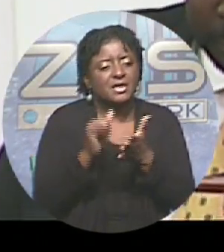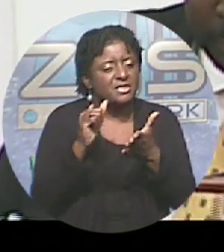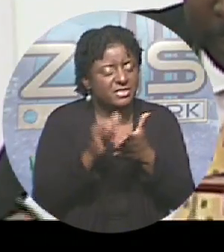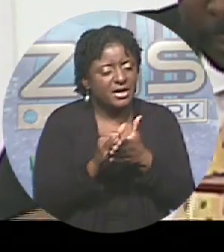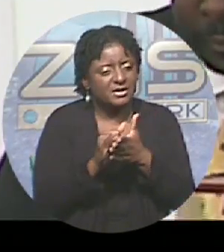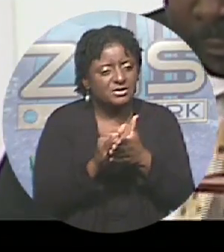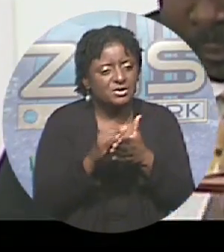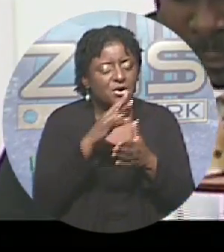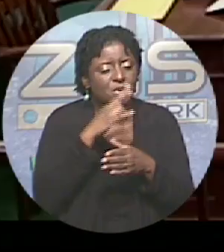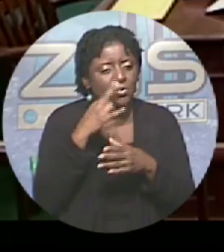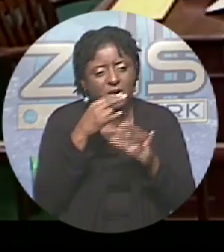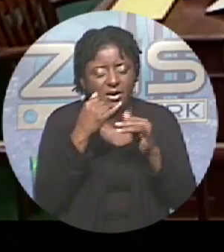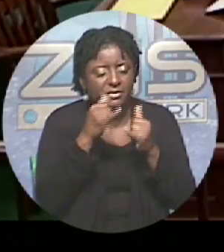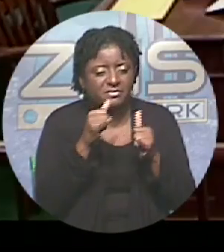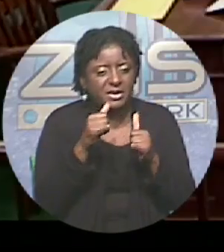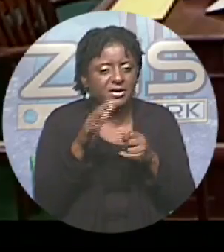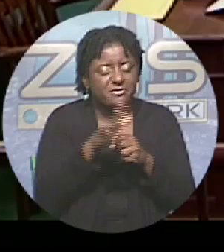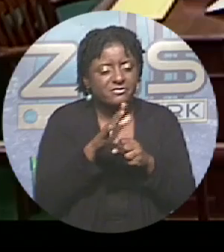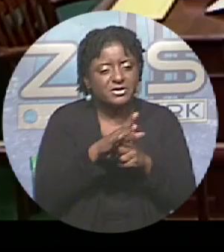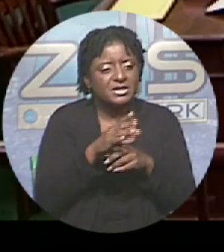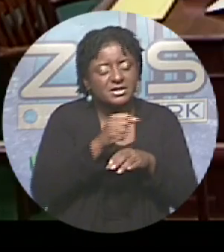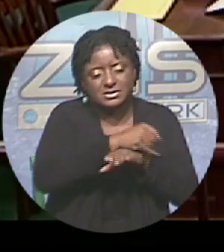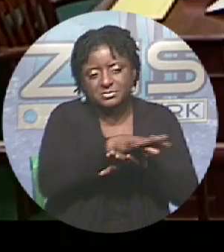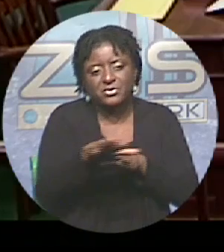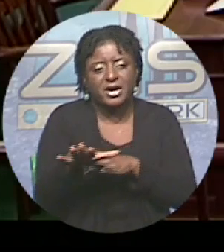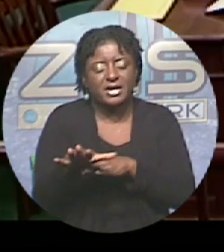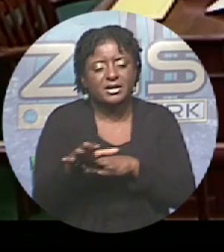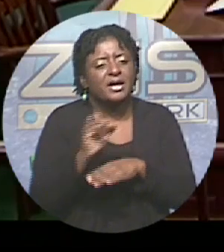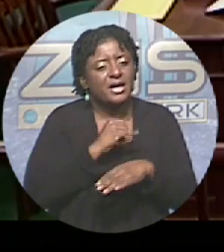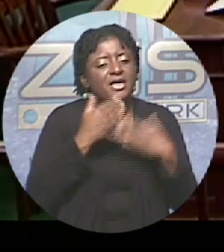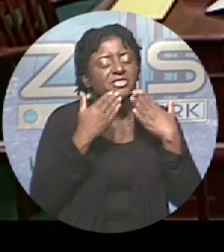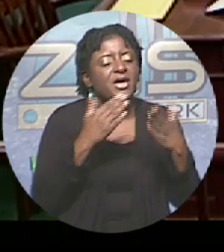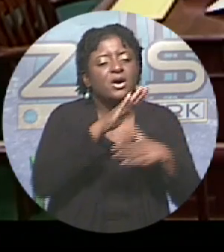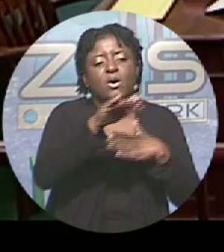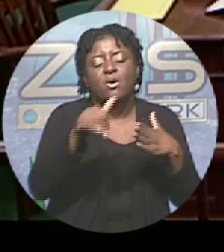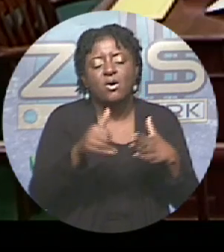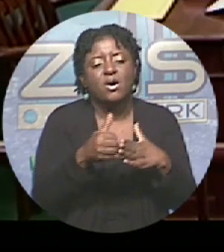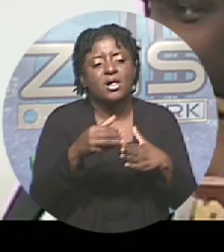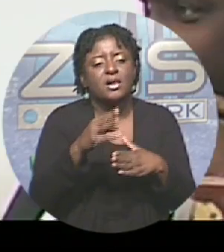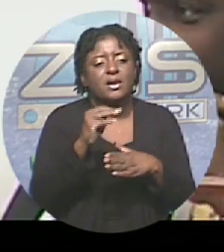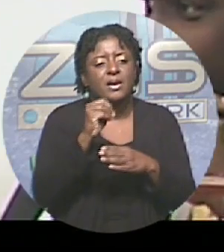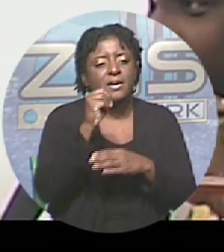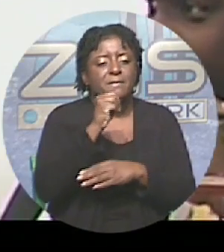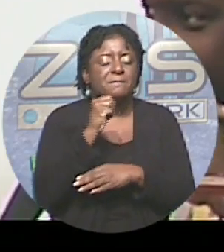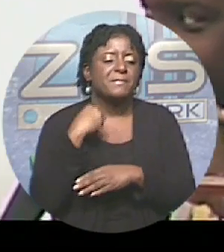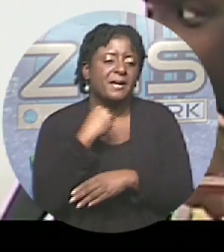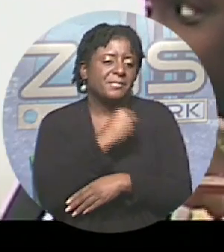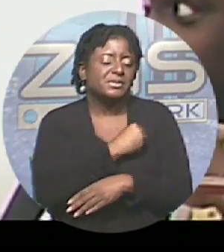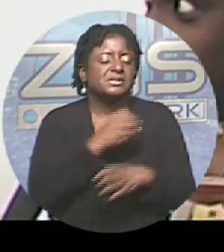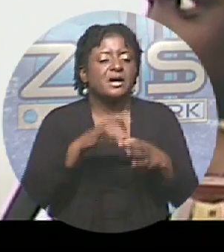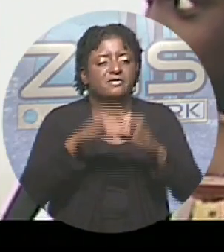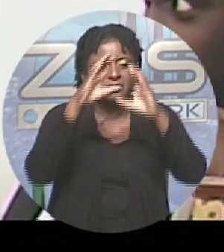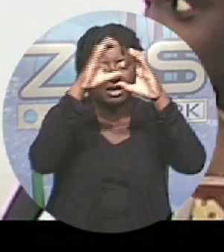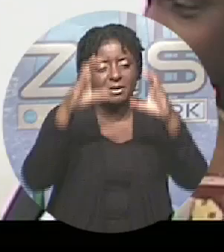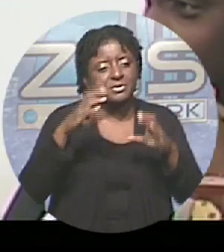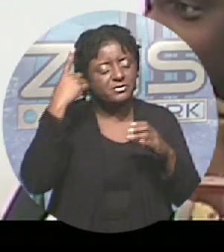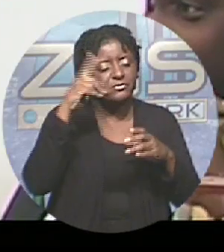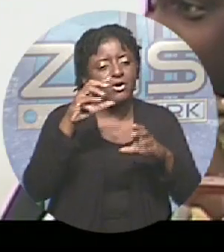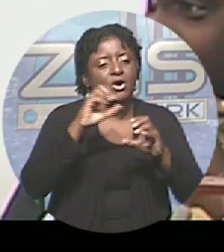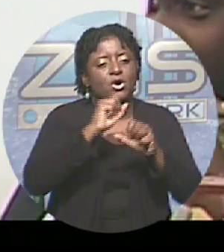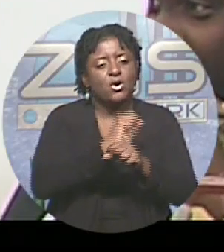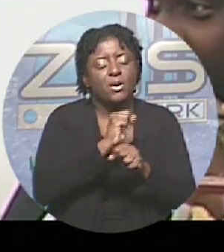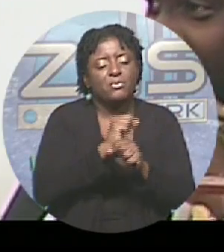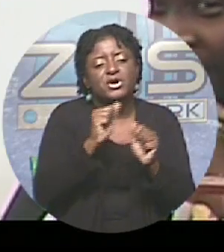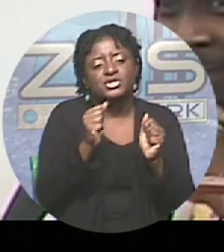mischievously spread. I thank all members of the cabinet for their cooperation with me over the last 3.5 years. I look